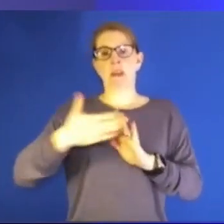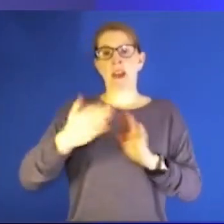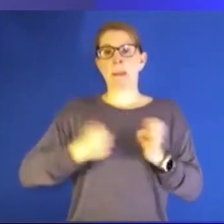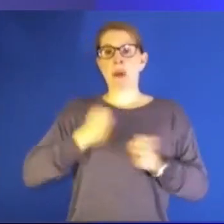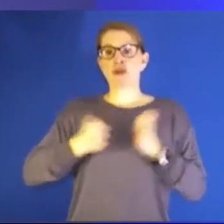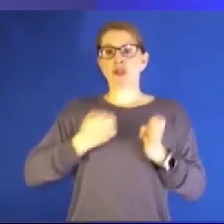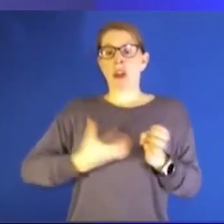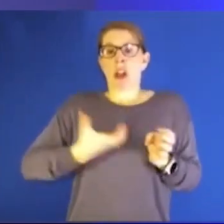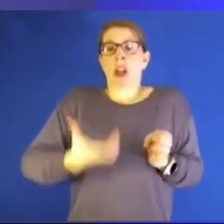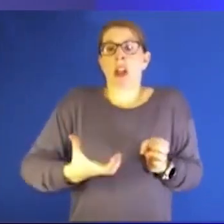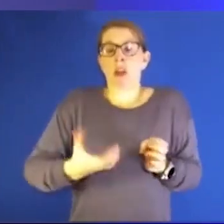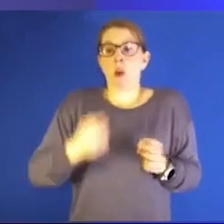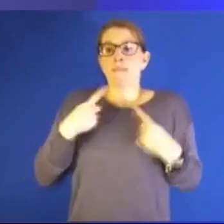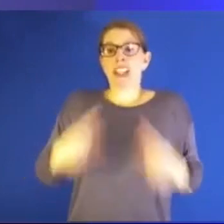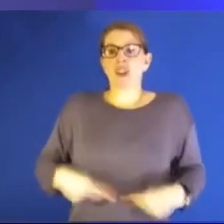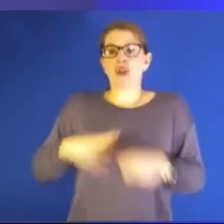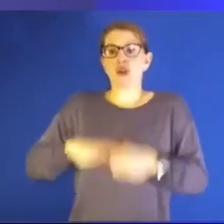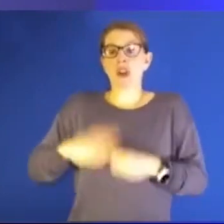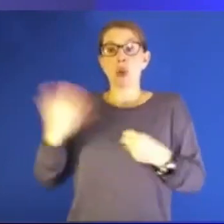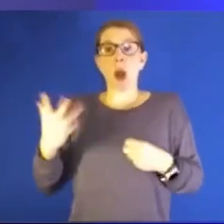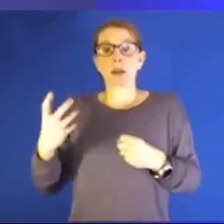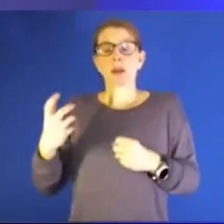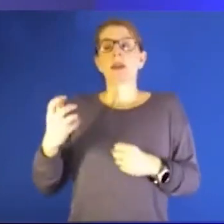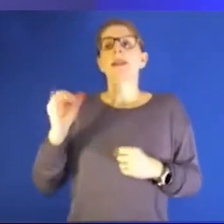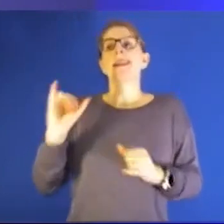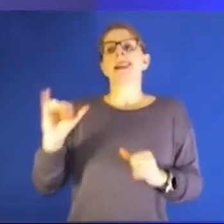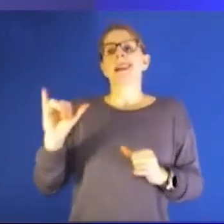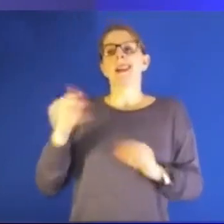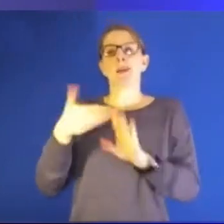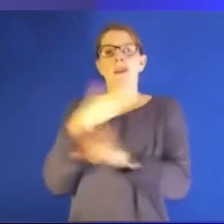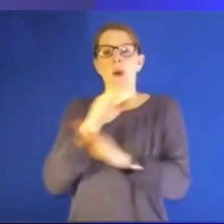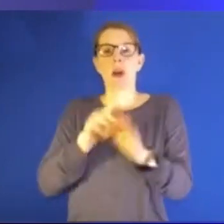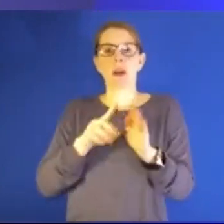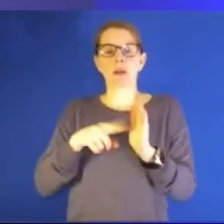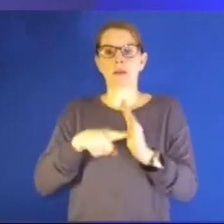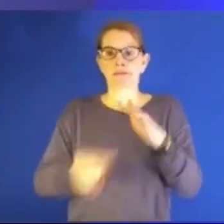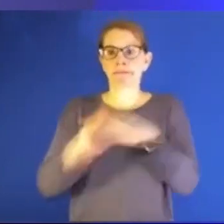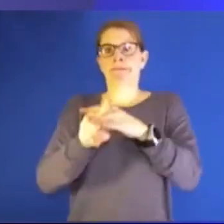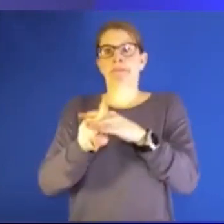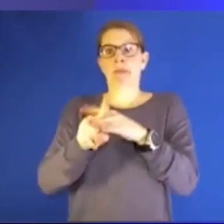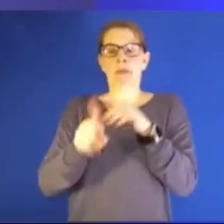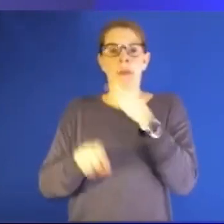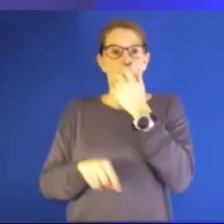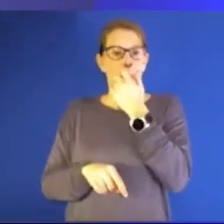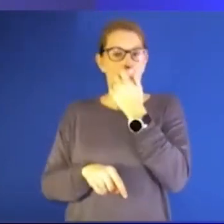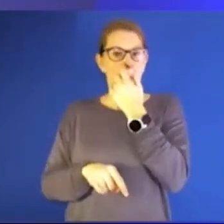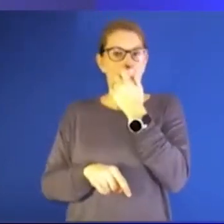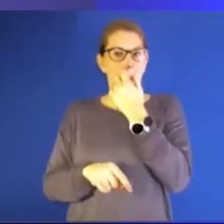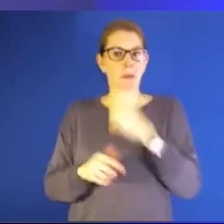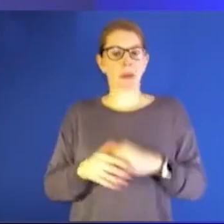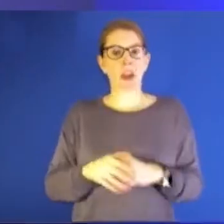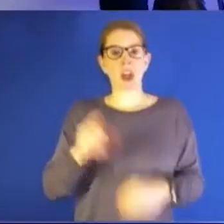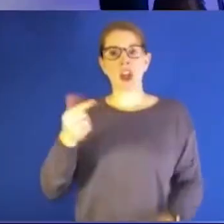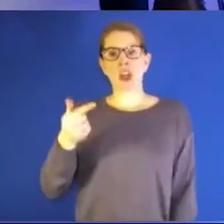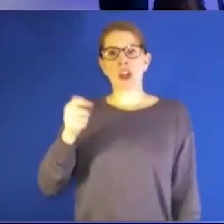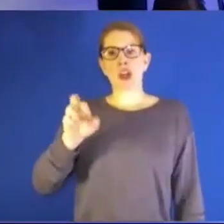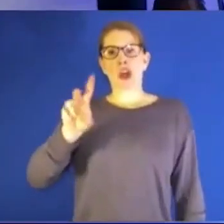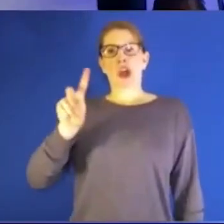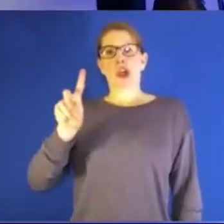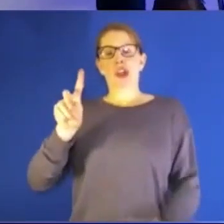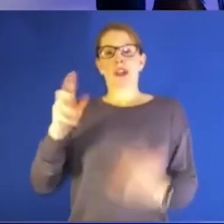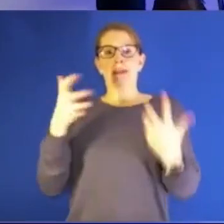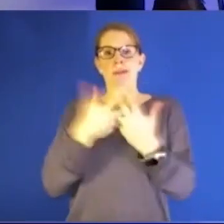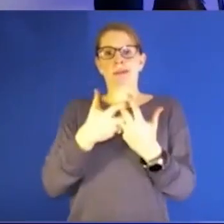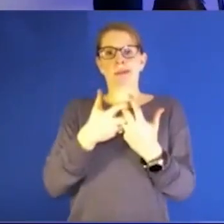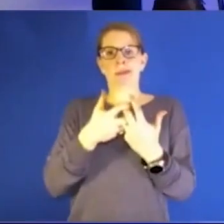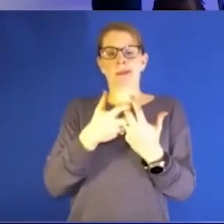or physical stressor was before they present with chest pain and shortness of breath. Where does GERD fit into this? Fanny wants to know.